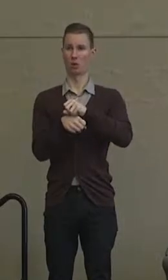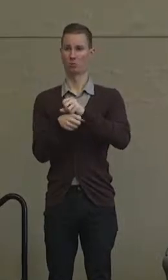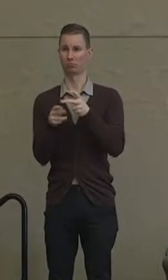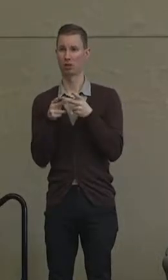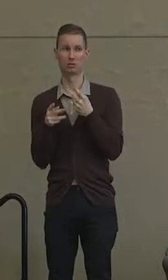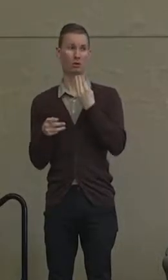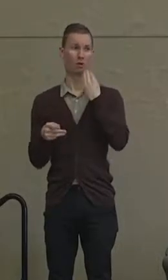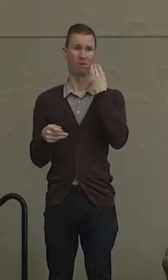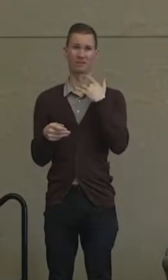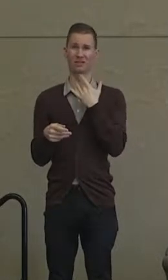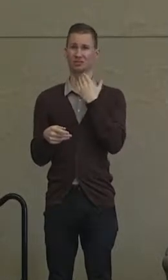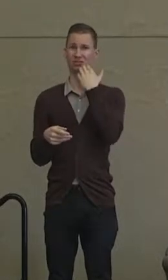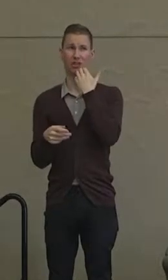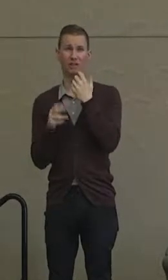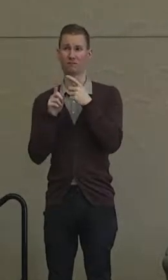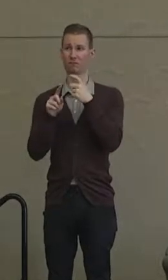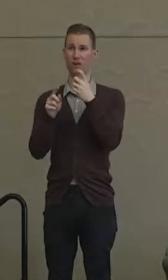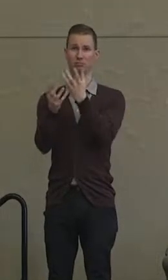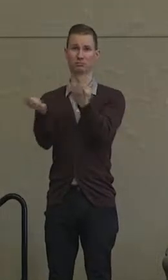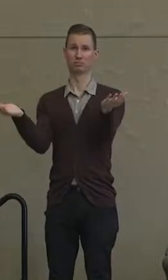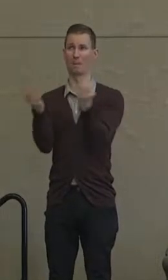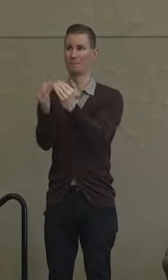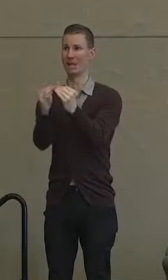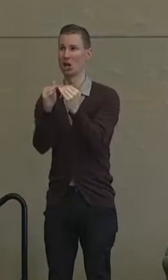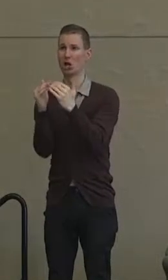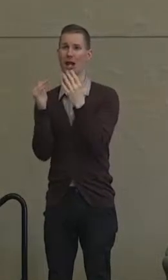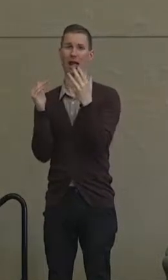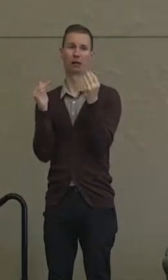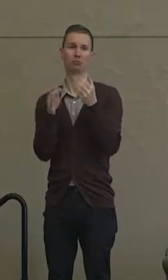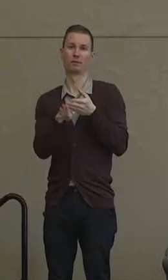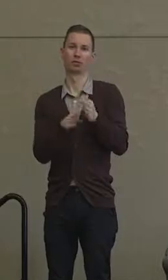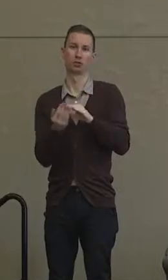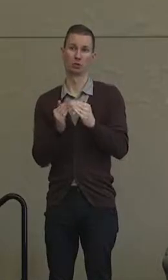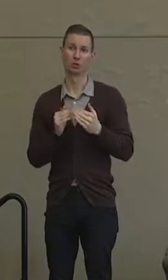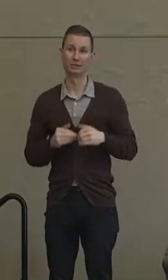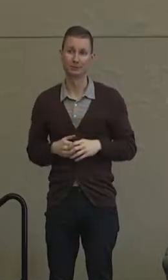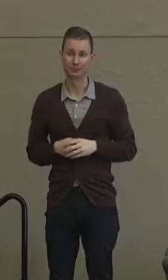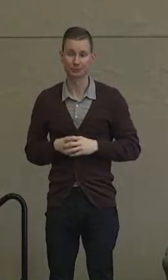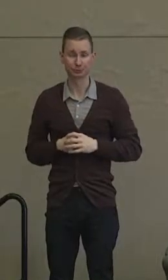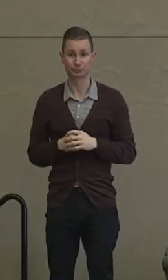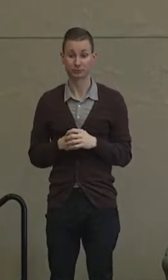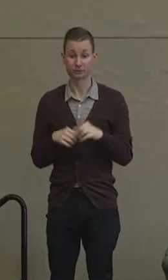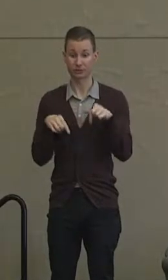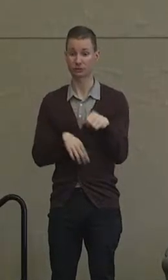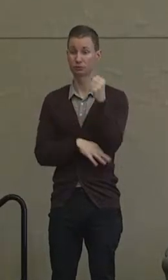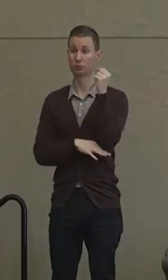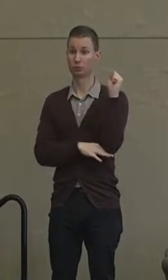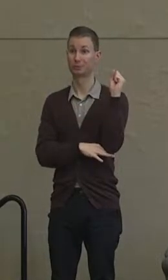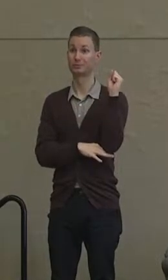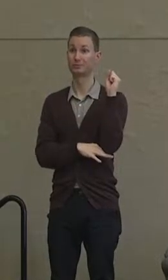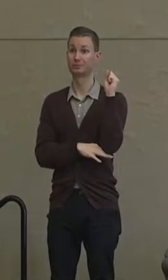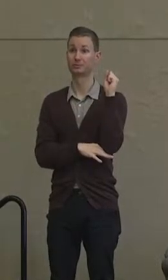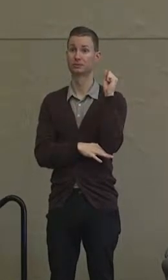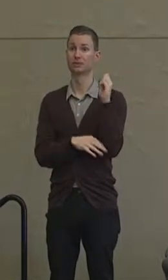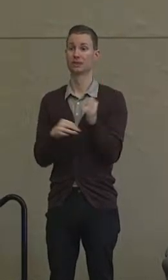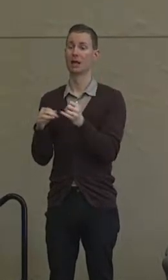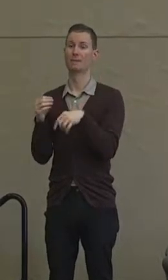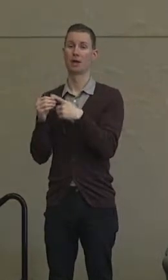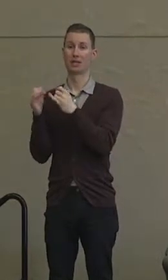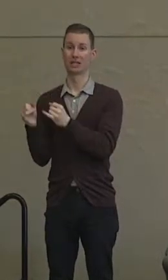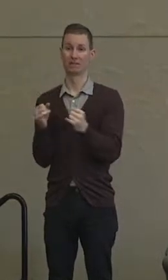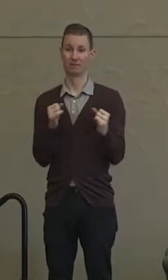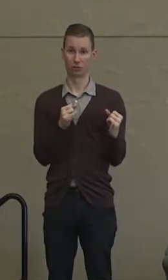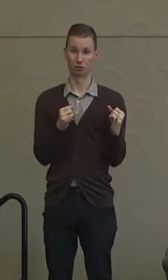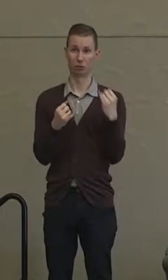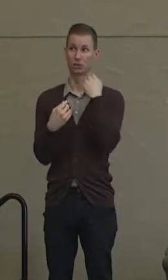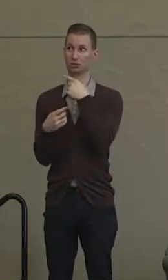homes, shamed by their peers, professional communities, etc. It is a movement of individual disclosure, for